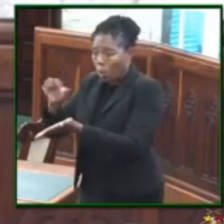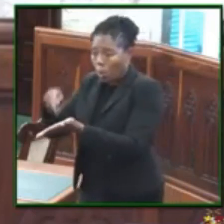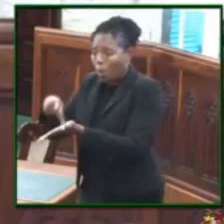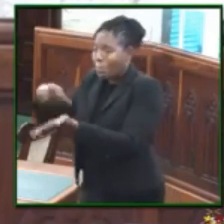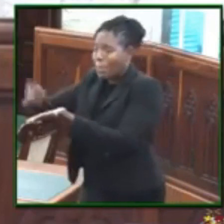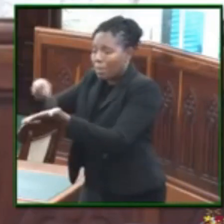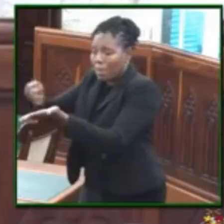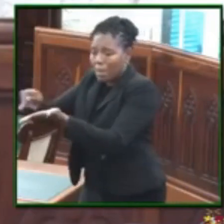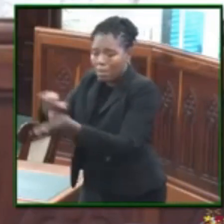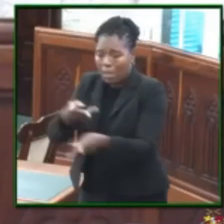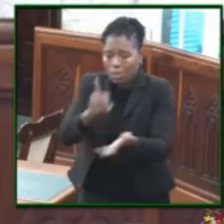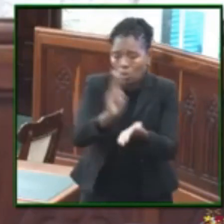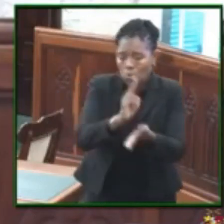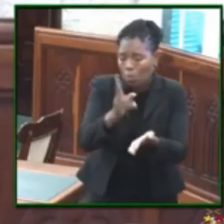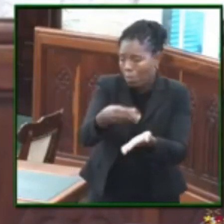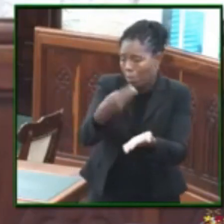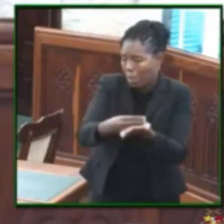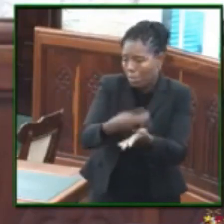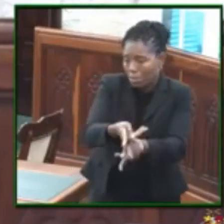Everybody knows that.